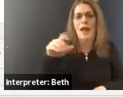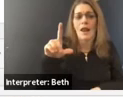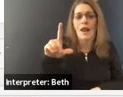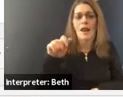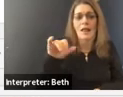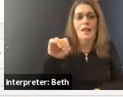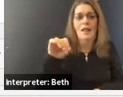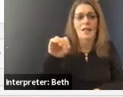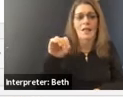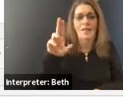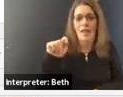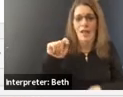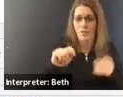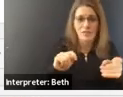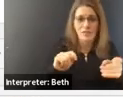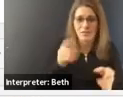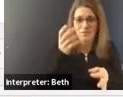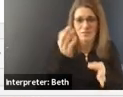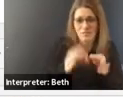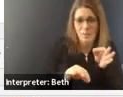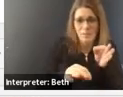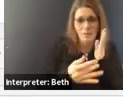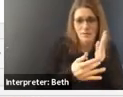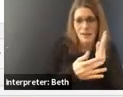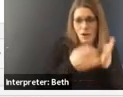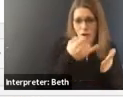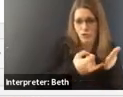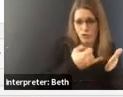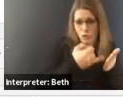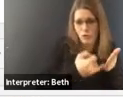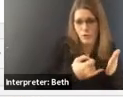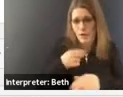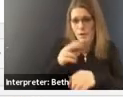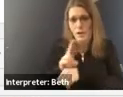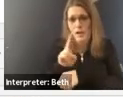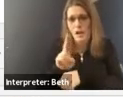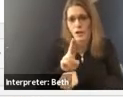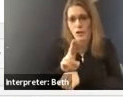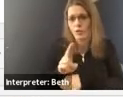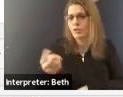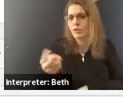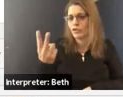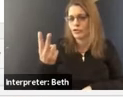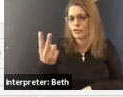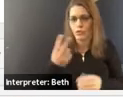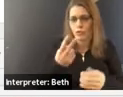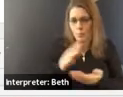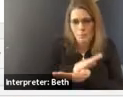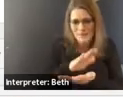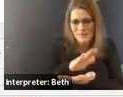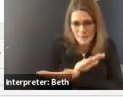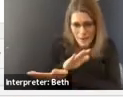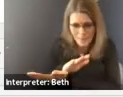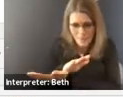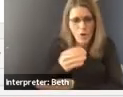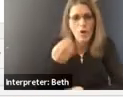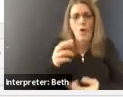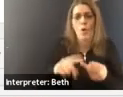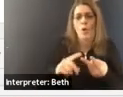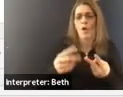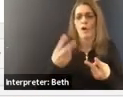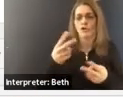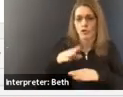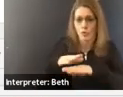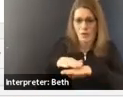technical drawing. I used two pieces of paper or two layers, and I gave it main vanishing